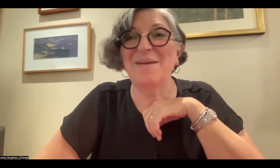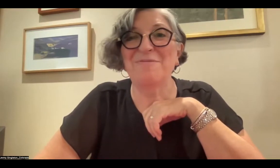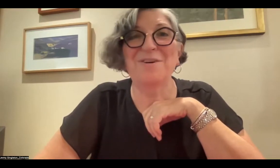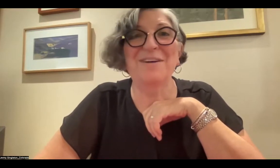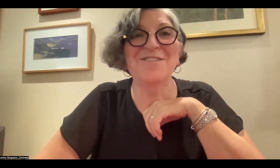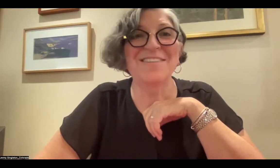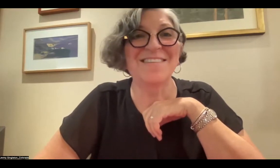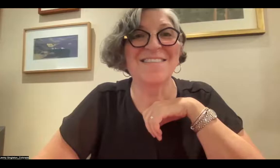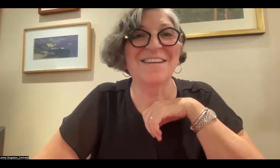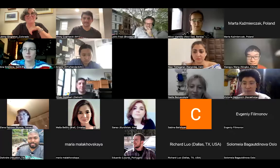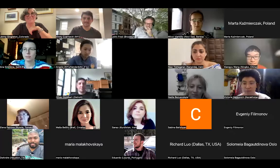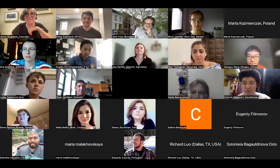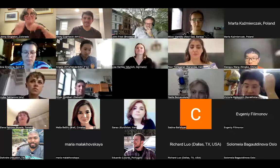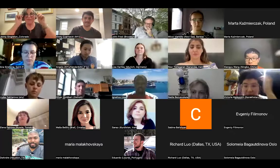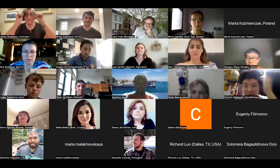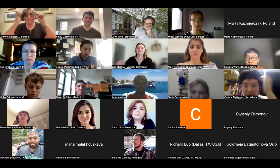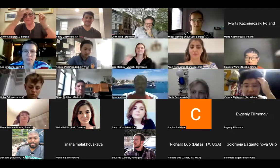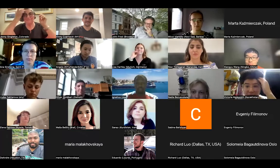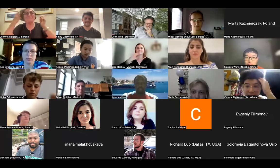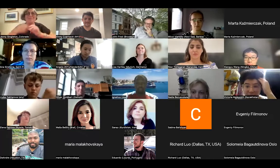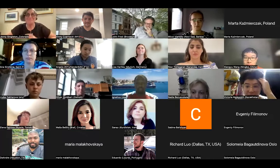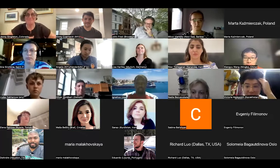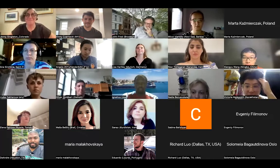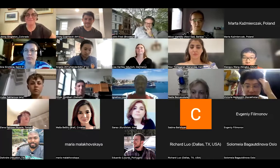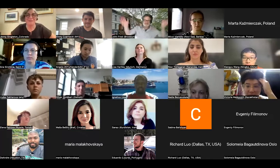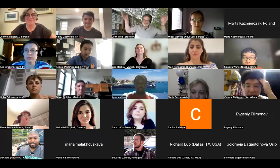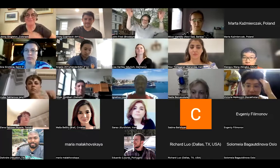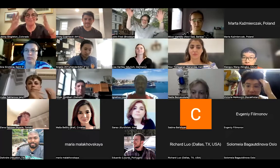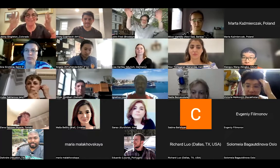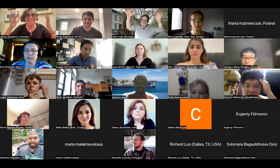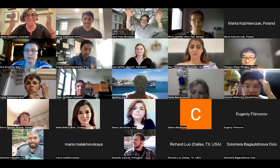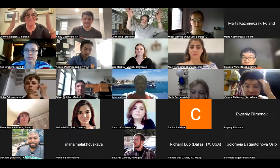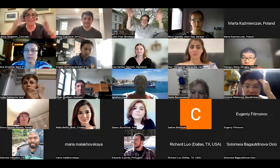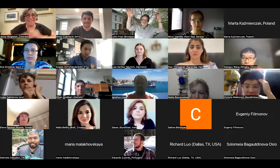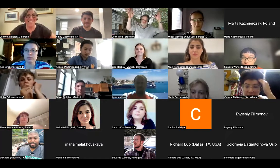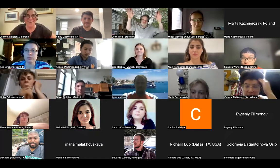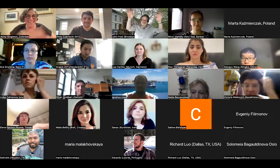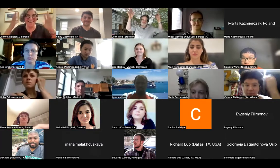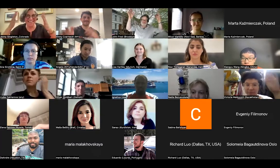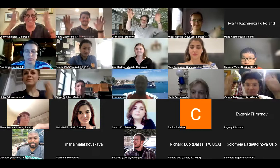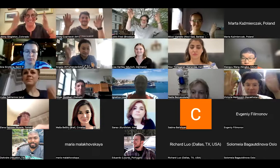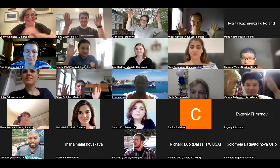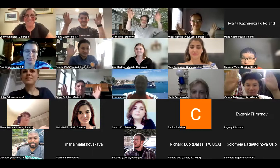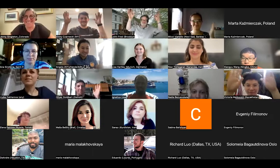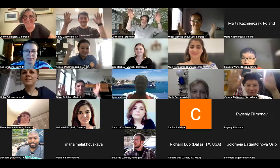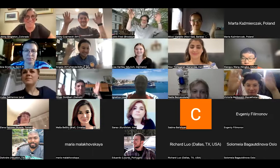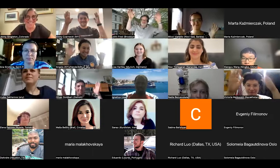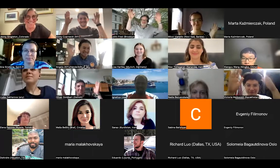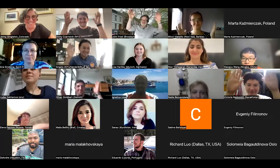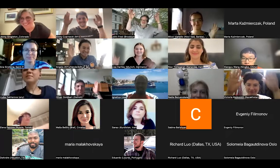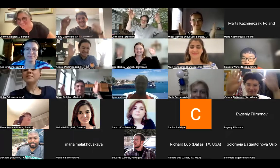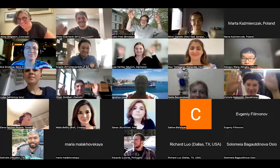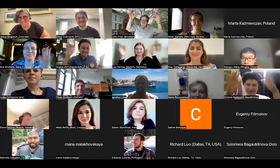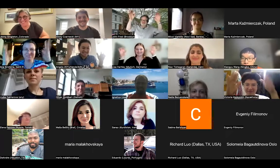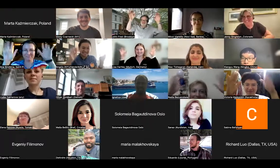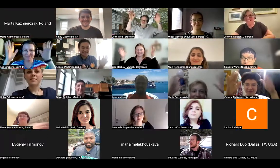open it up for questions. So if you followed, you can tell me that you were